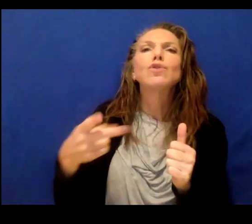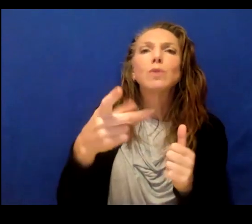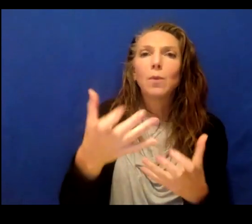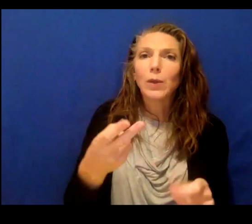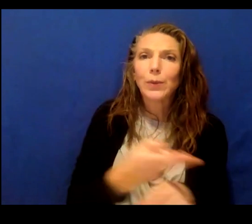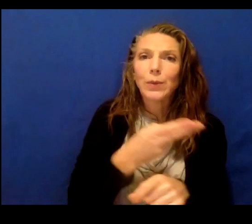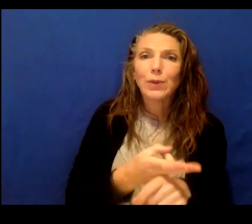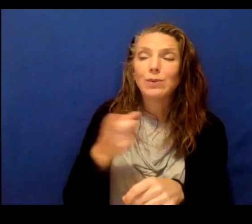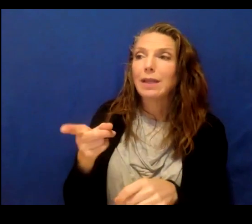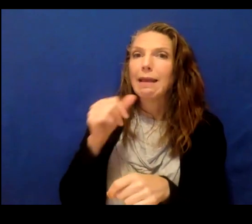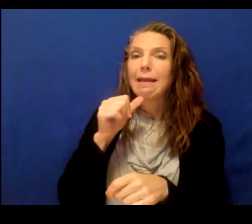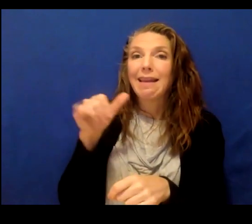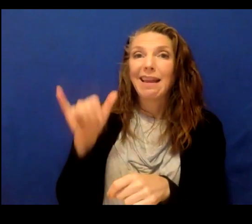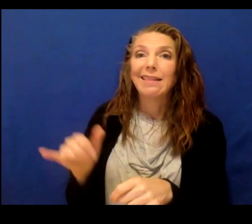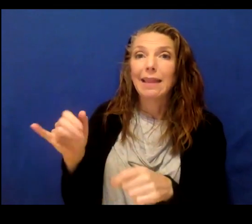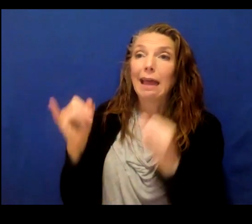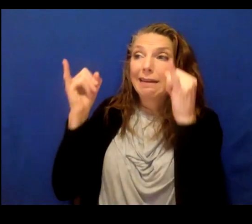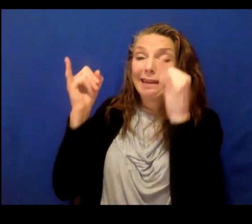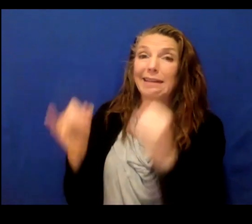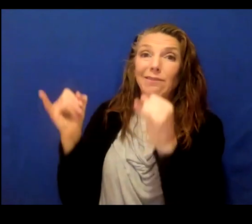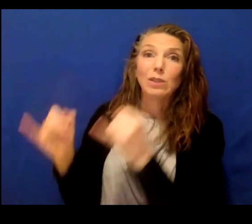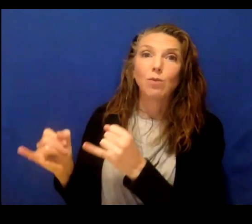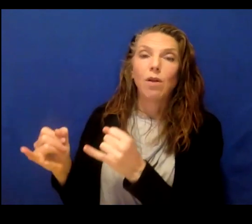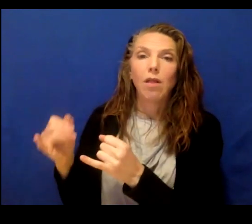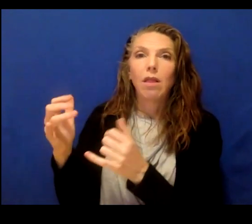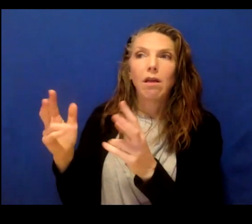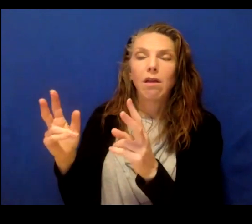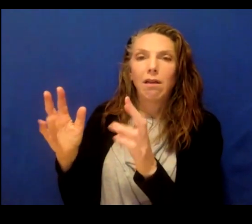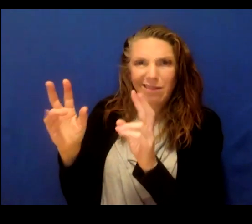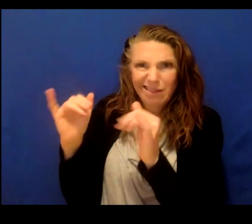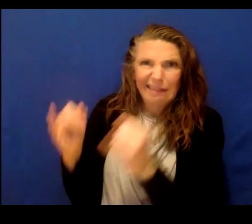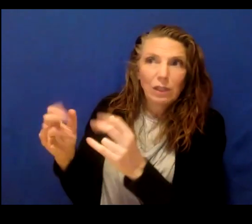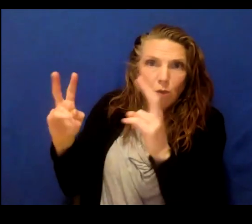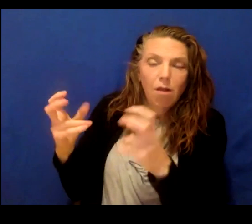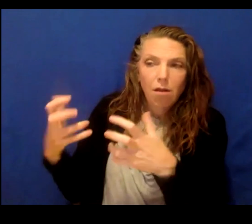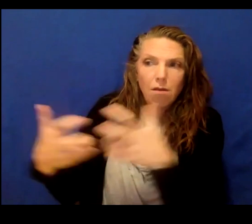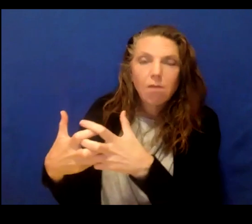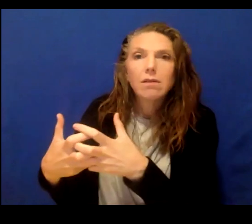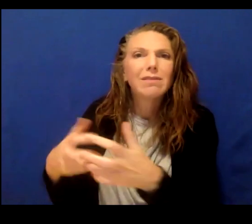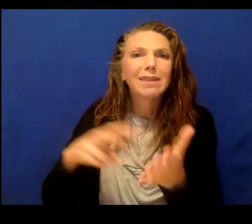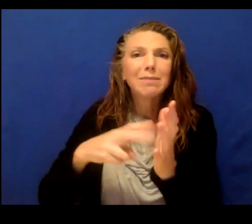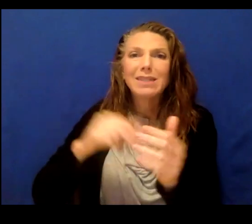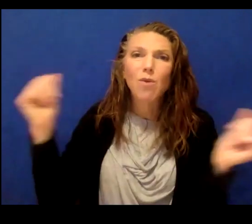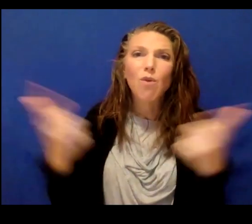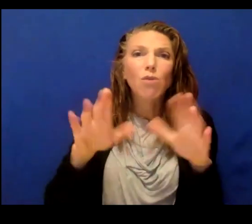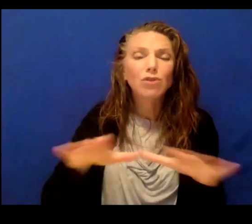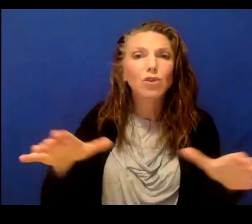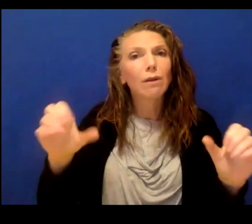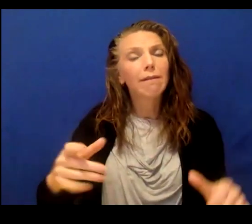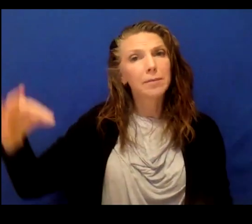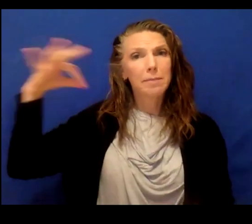that individualized, quote, accommodation is planned universally so every child has access and the opportunity to